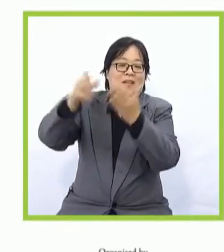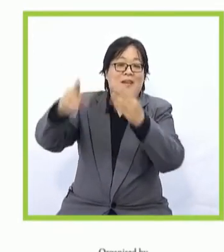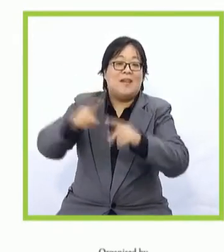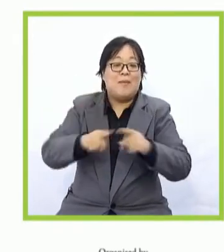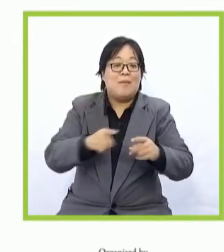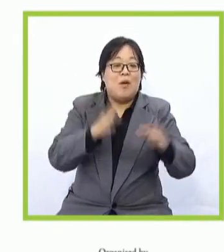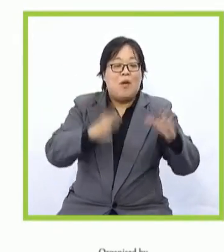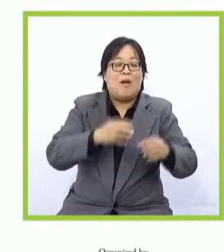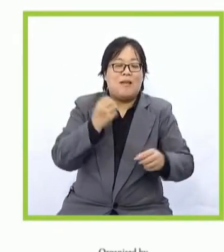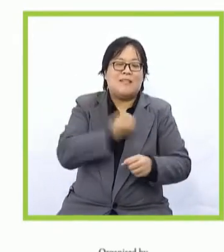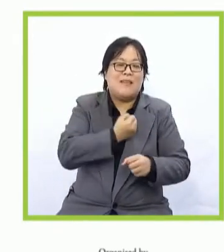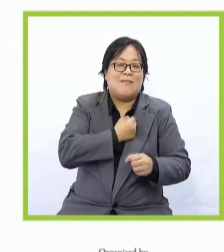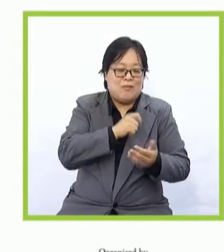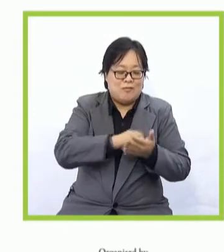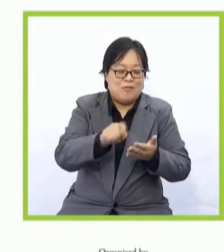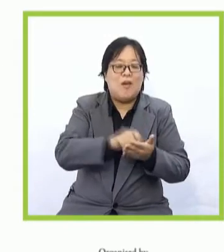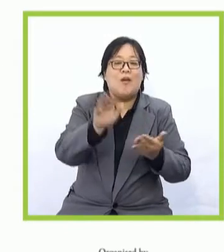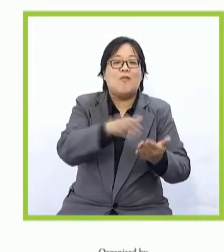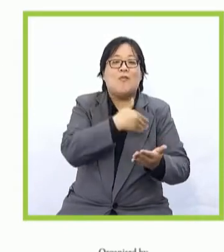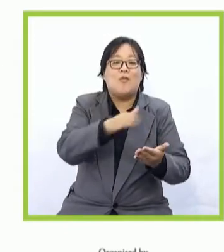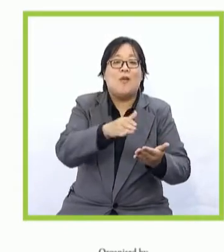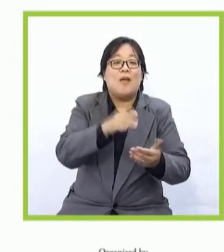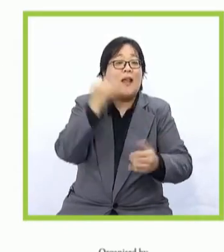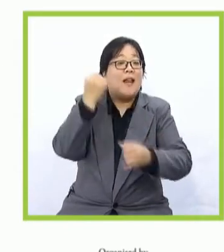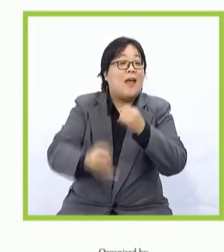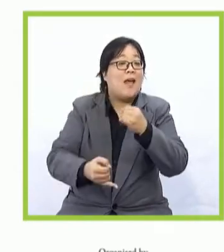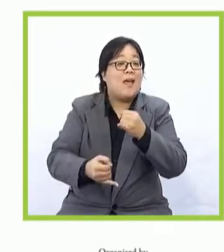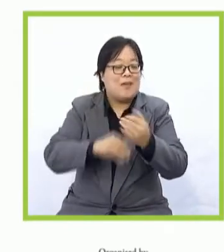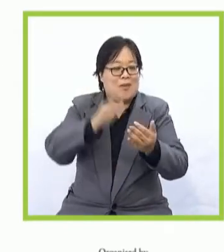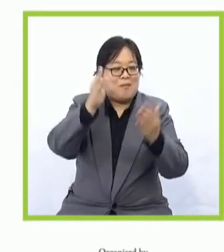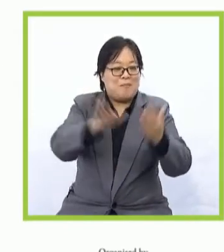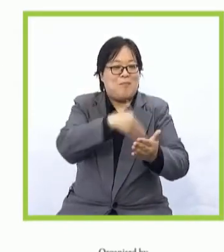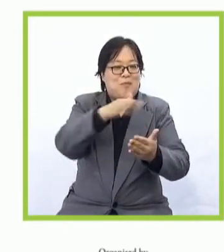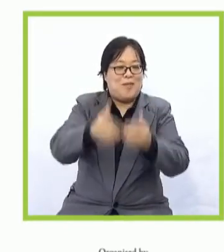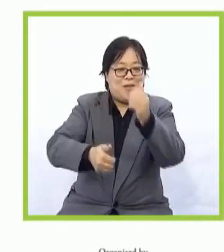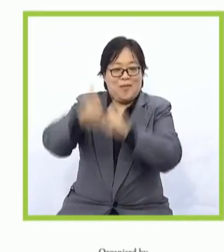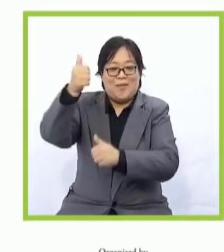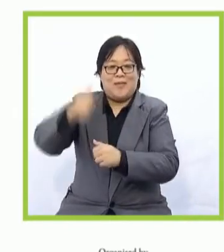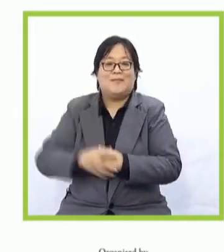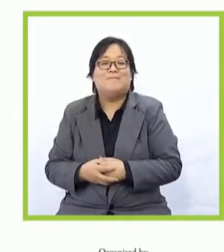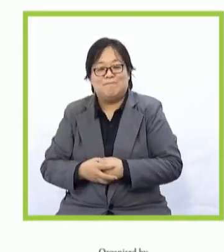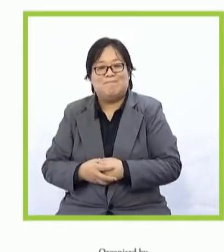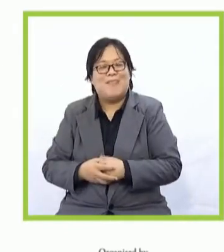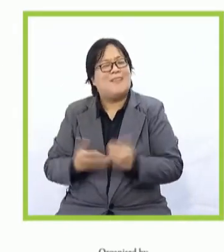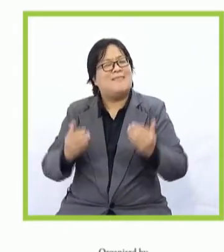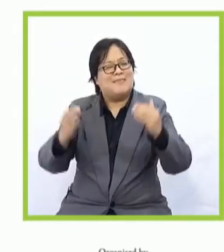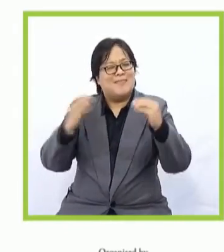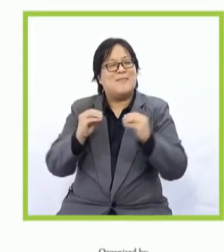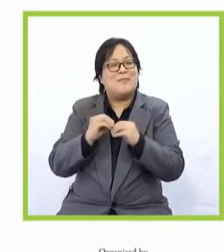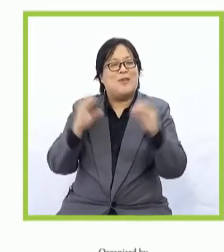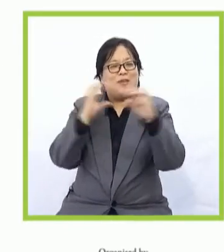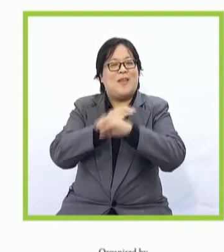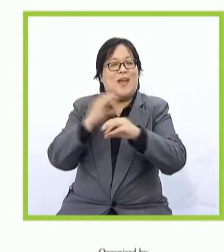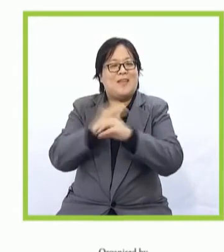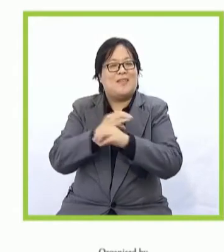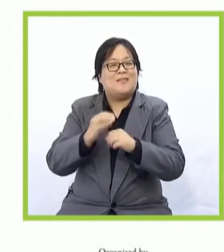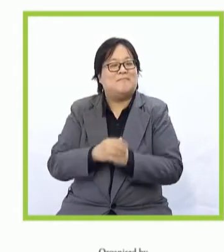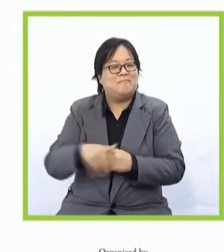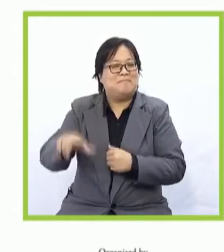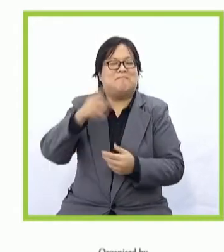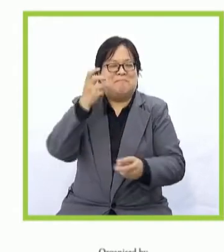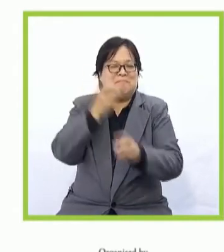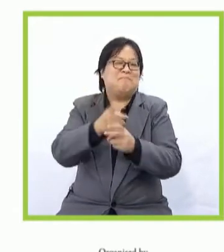songs, and in the end, the music wins. Here's a more challenging lesson, perhaps one of the hardest